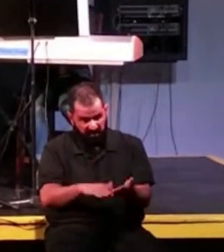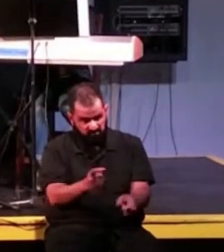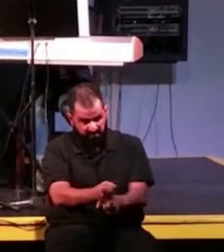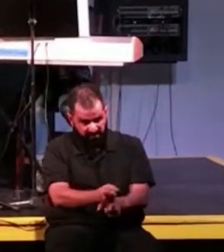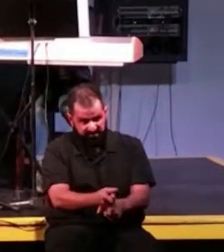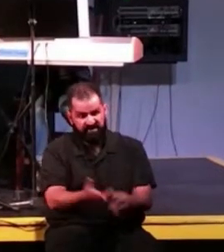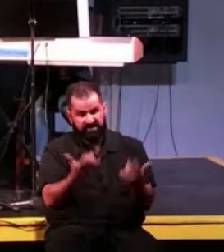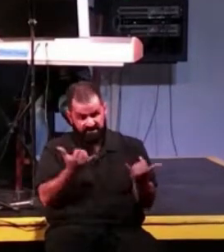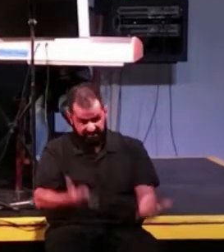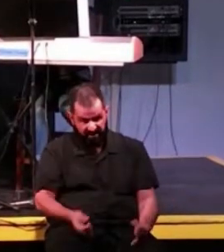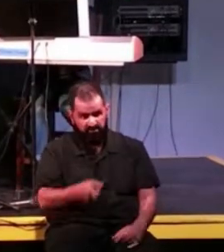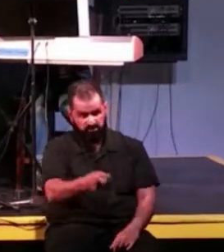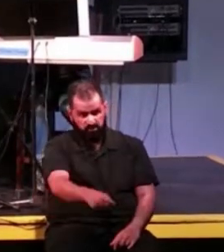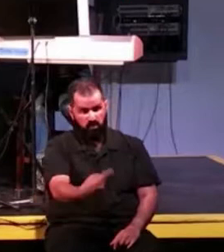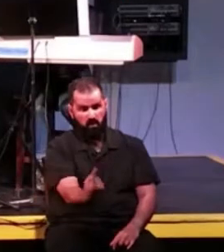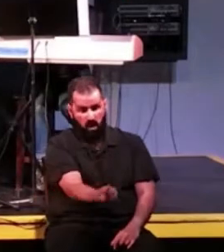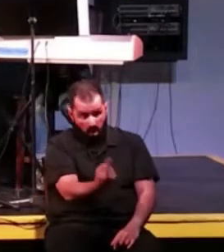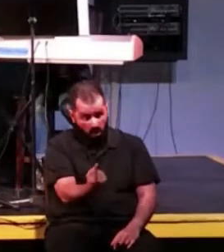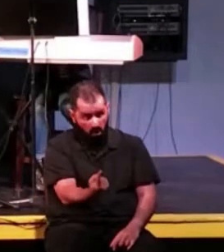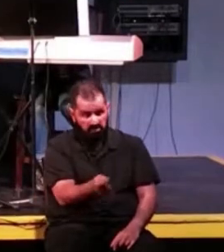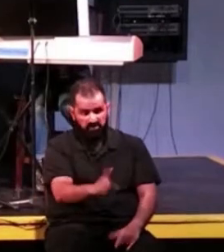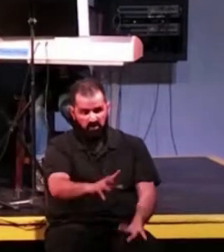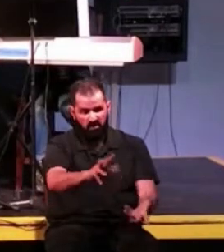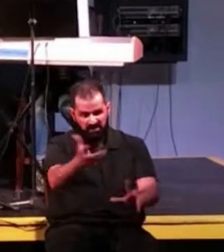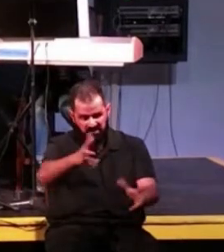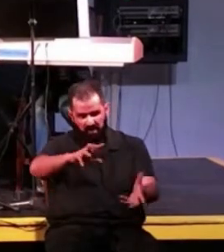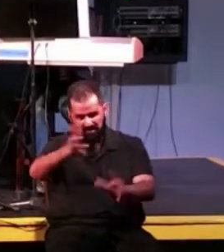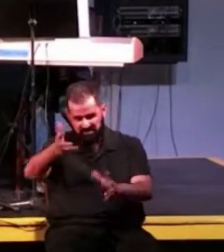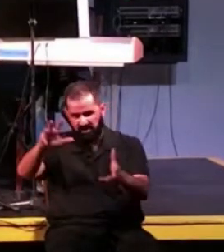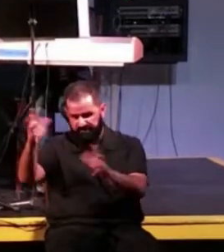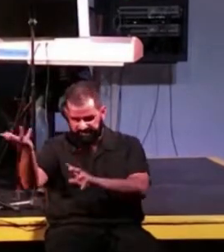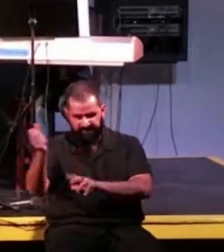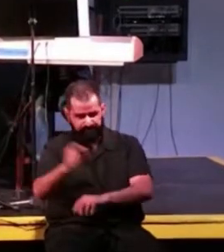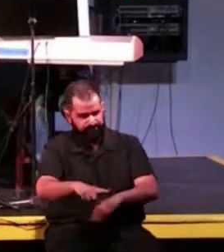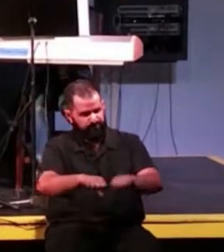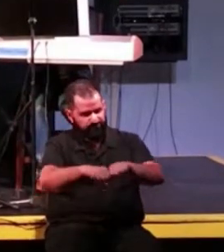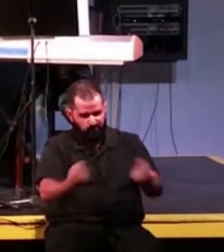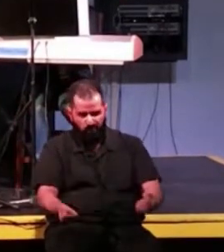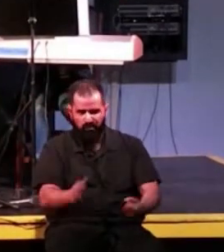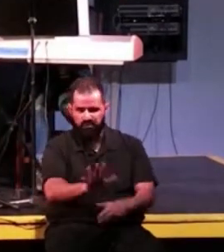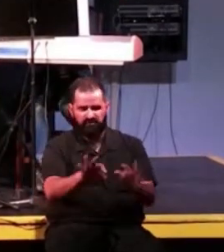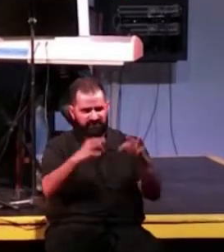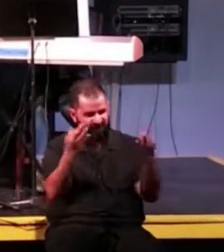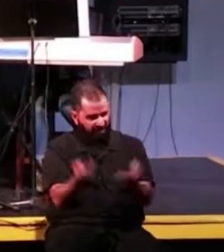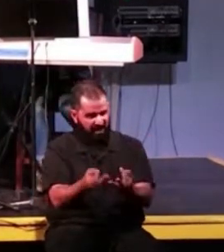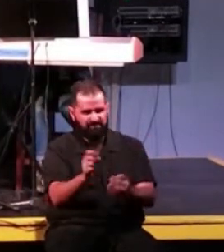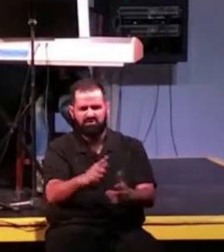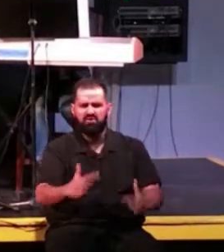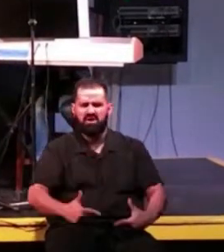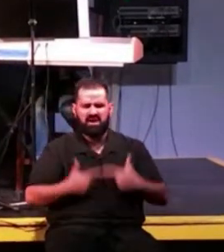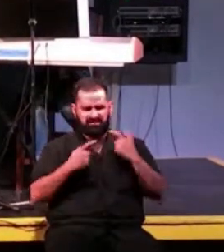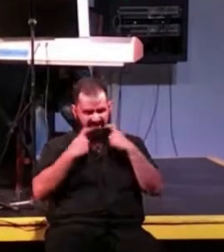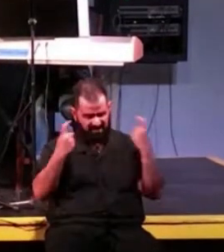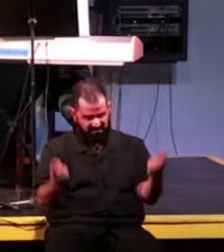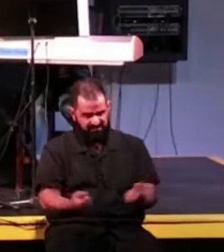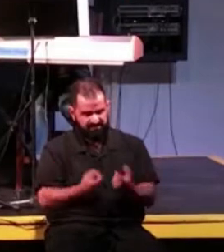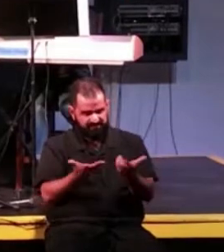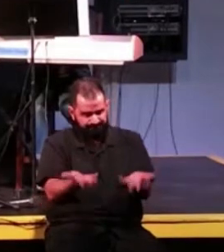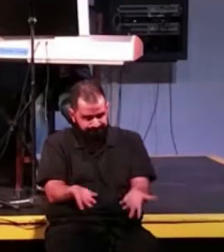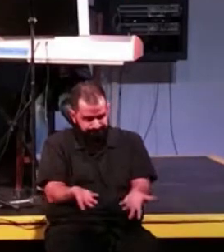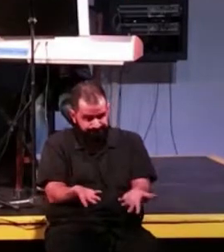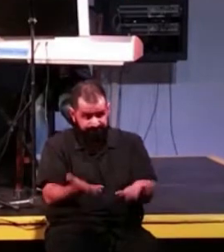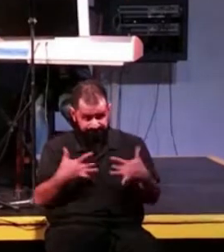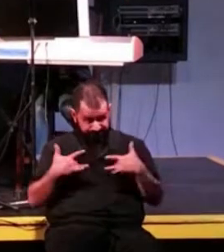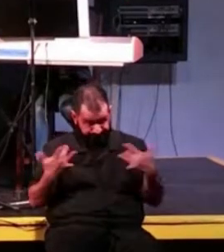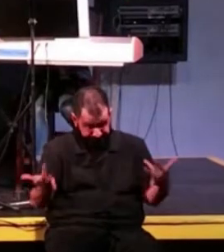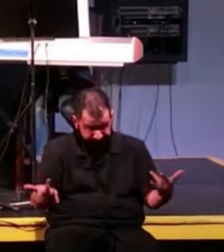Now that you've done it on your own and you've messed up your life and you've broken your family and you're living in sin, how are you doing